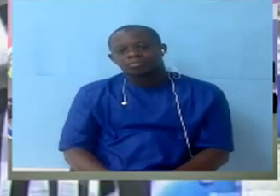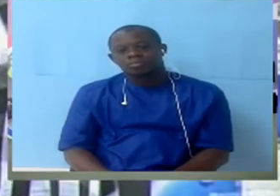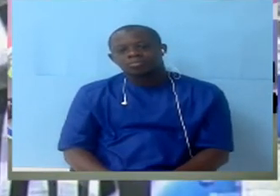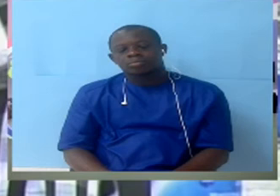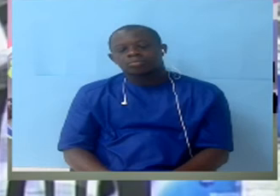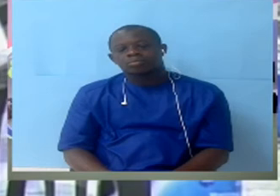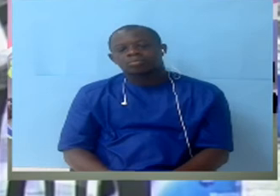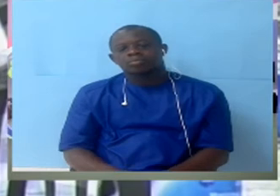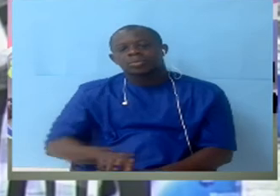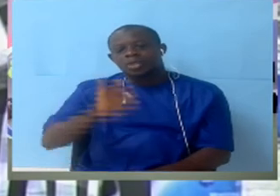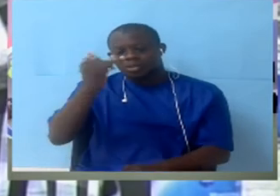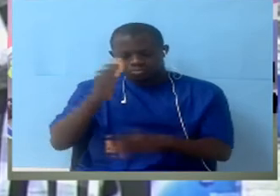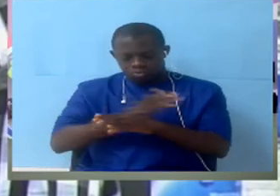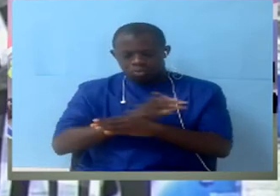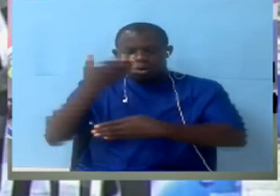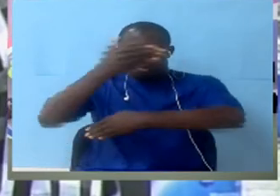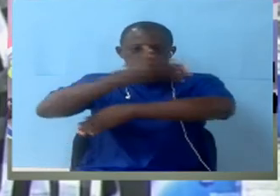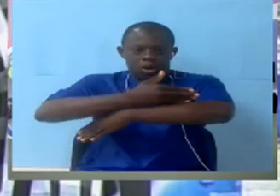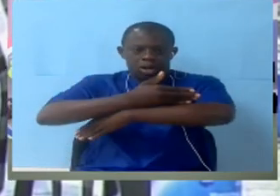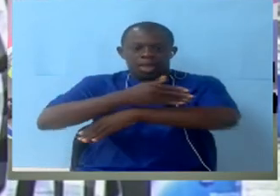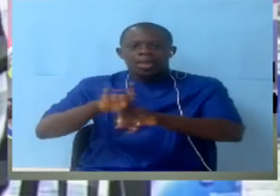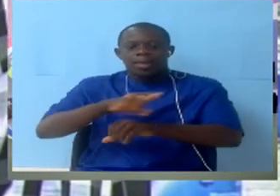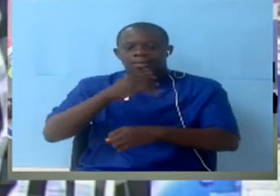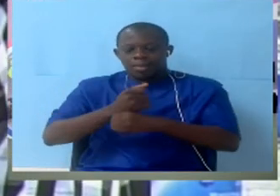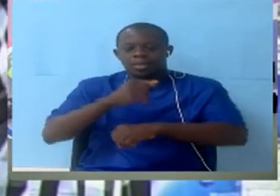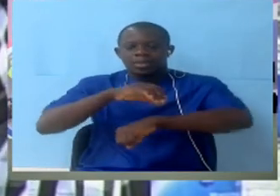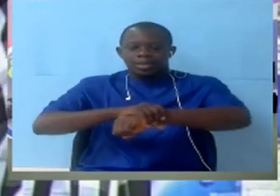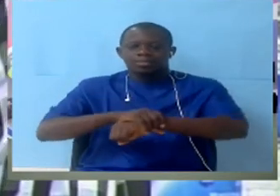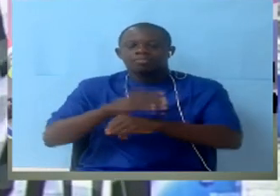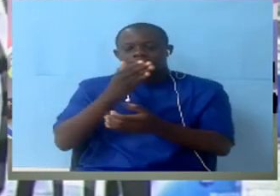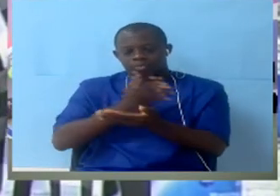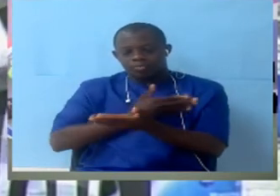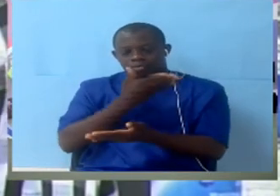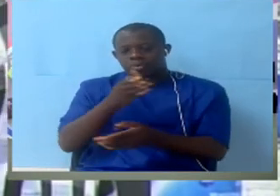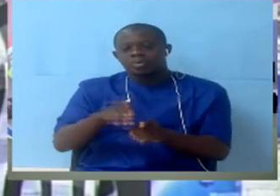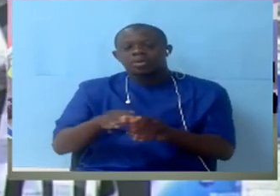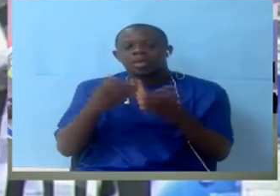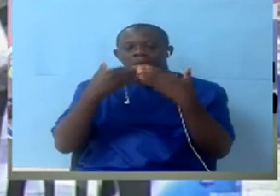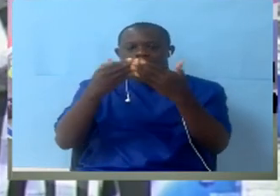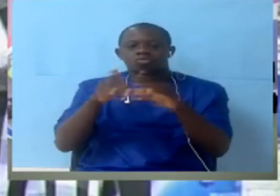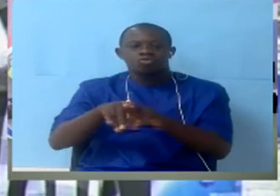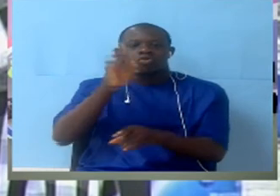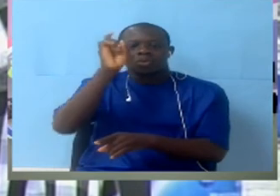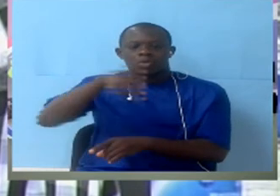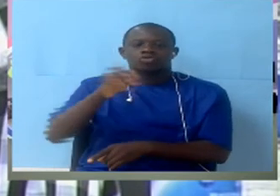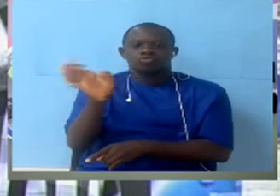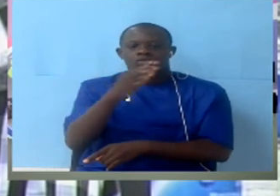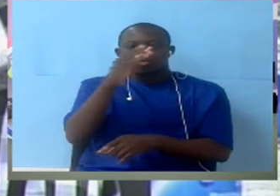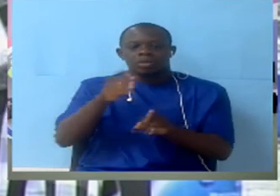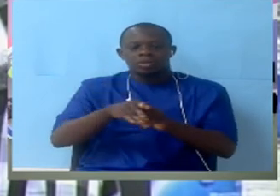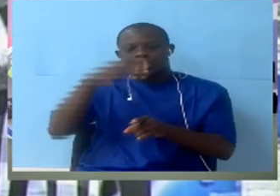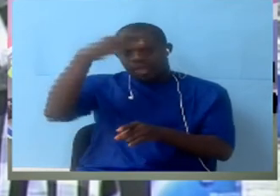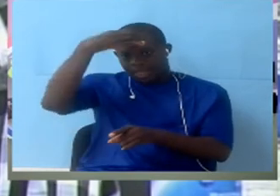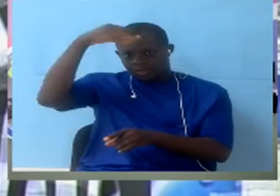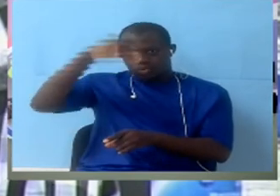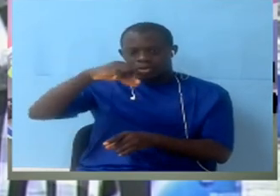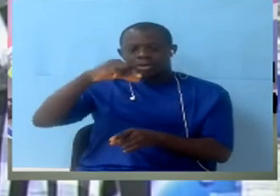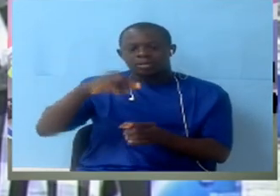I was intercepted at the border. And they ko nyentakata headquarters. And they told me you should have gone to the headquarters. And